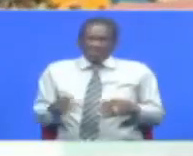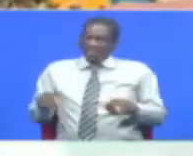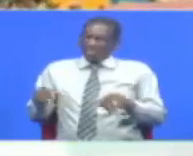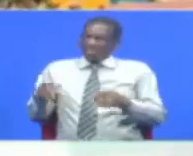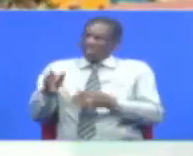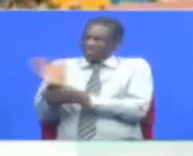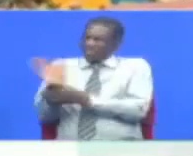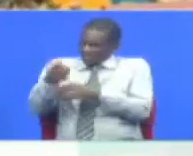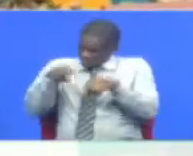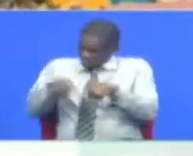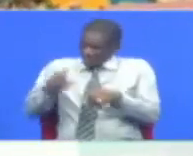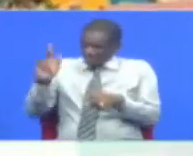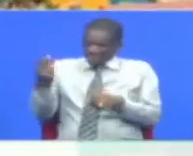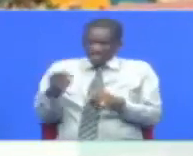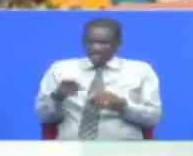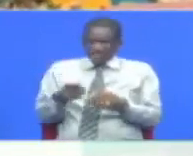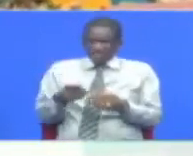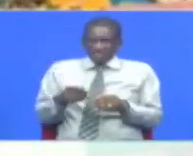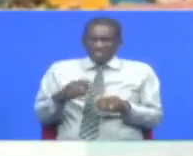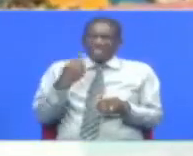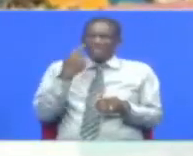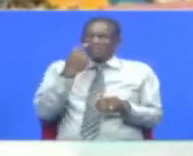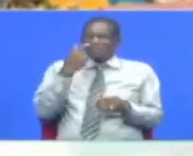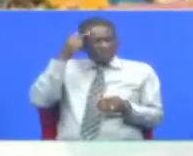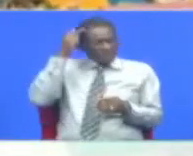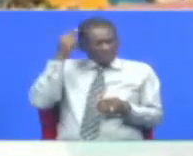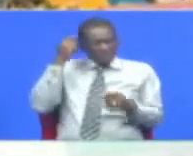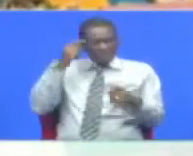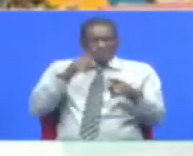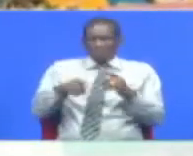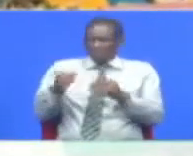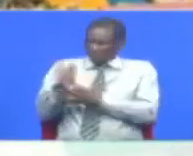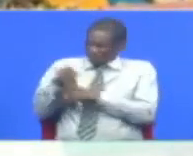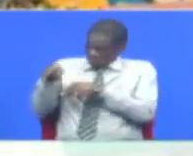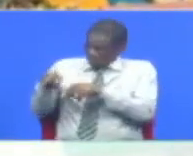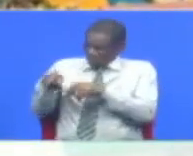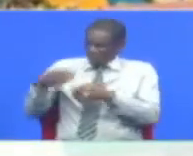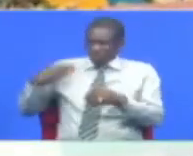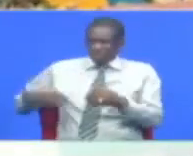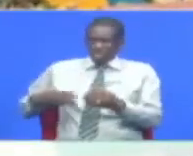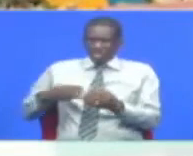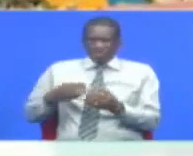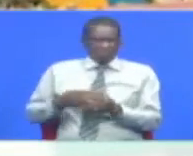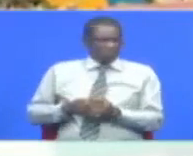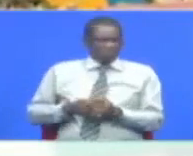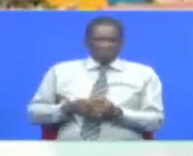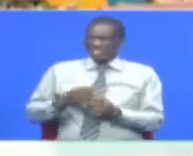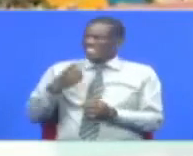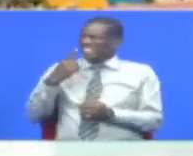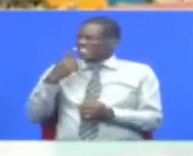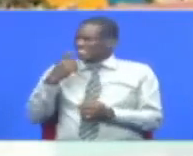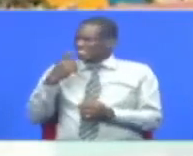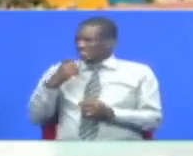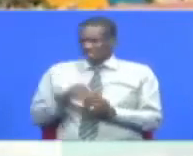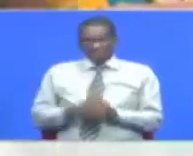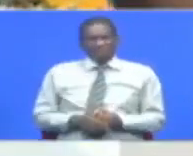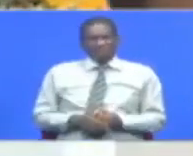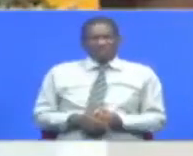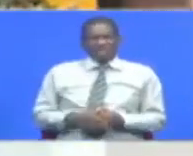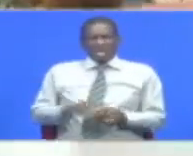mdomo yake iko ukiangalia ni black, lakini ile imekunjana hivi hadi iko white. Eh, hadi kuna kitu